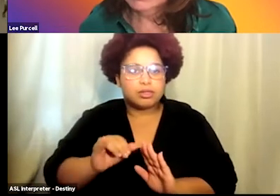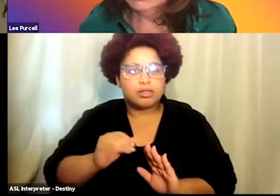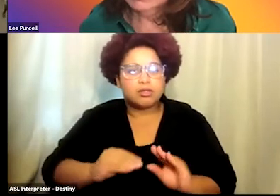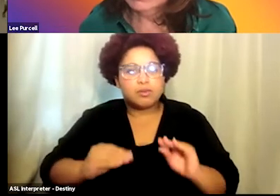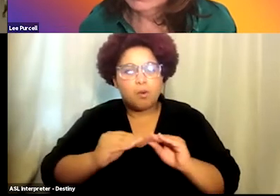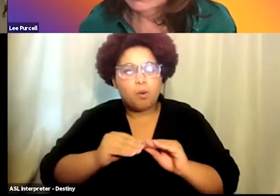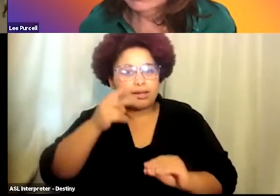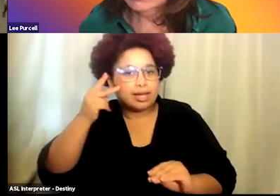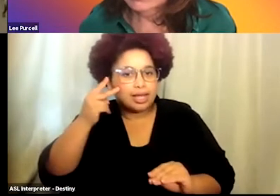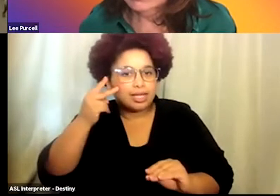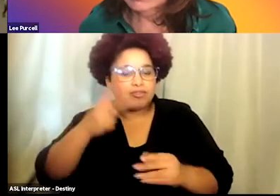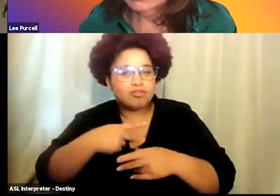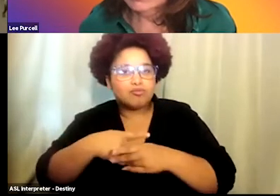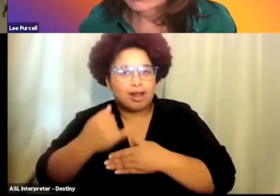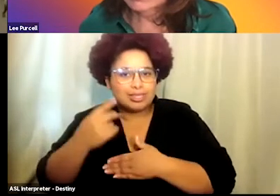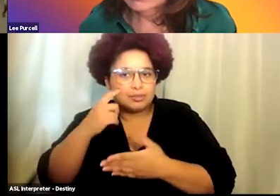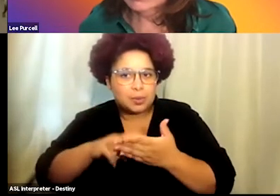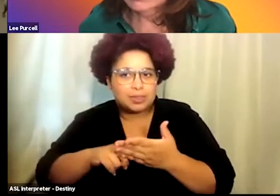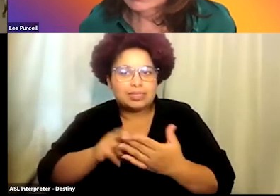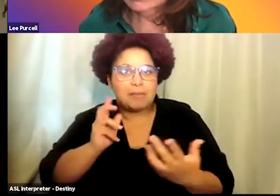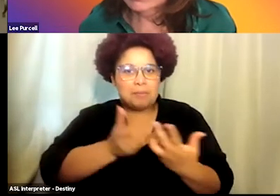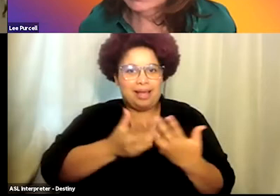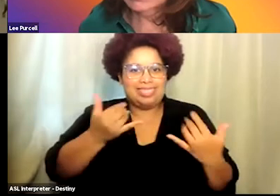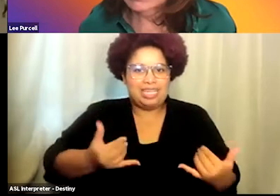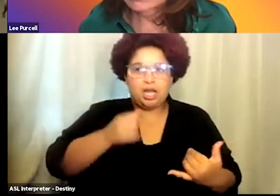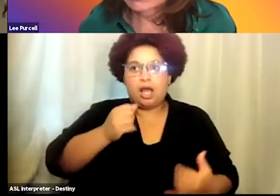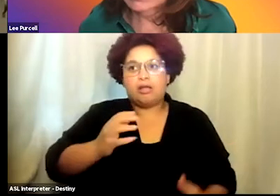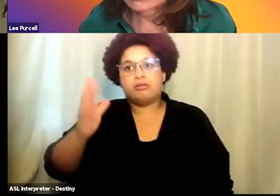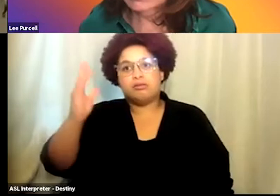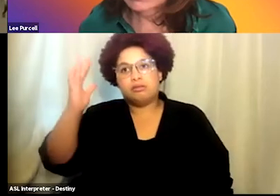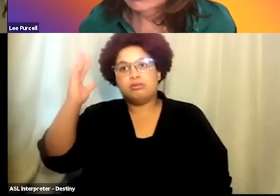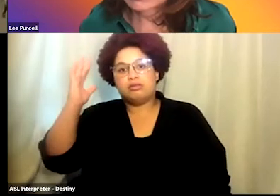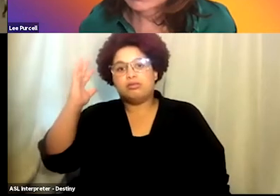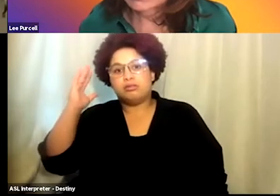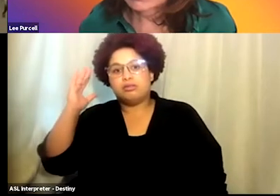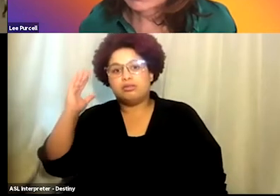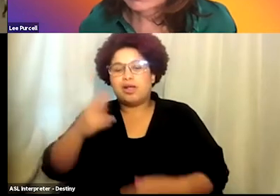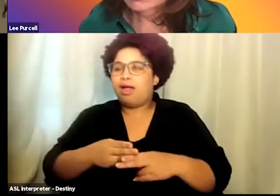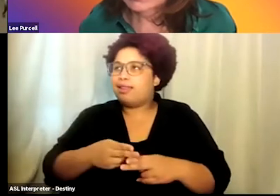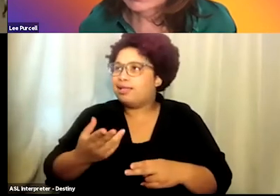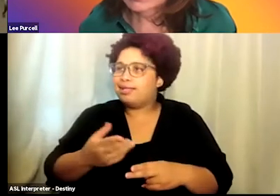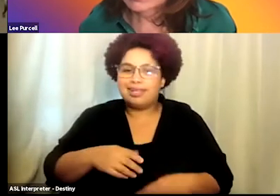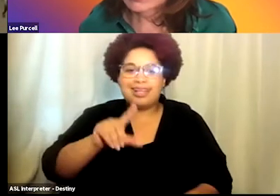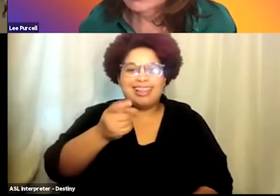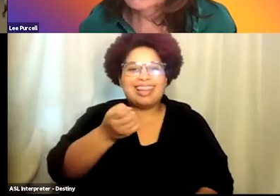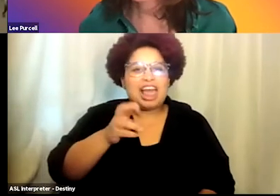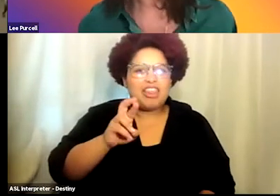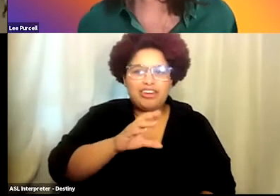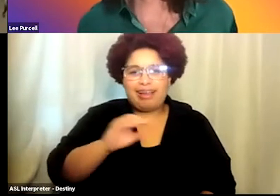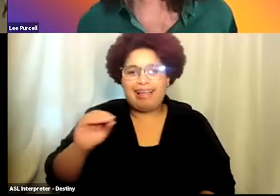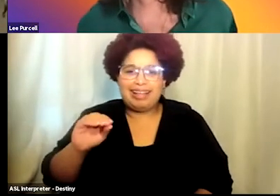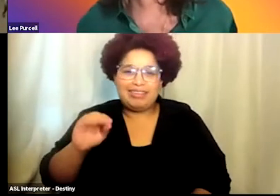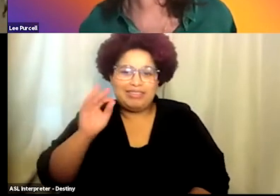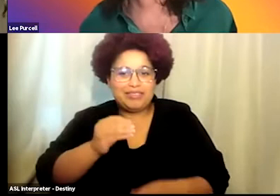Native projects that are coming up that are of today's Native, not, you know, with, as what we call leather and feathers, you know.